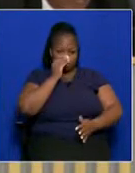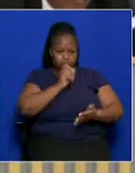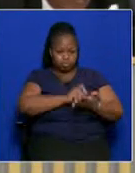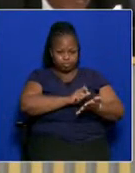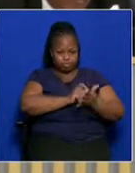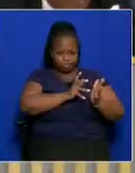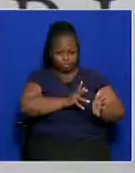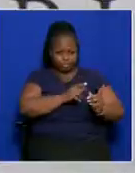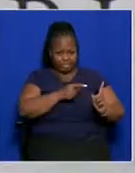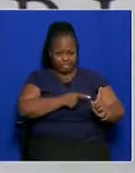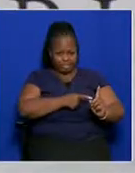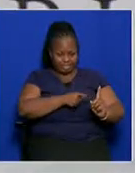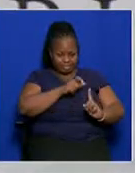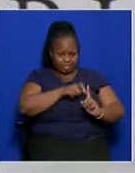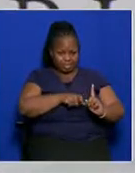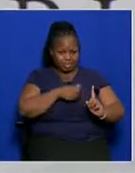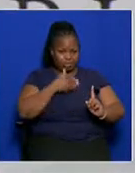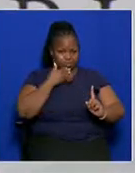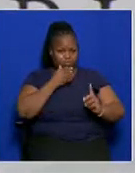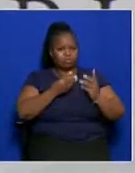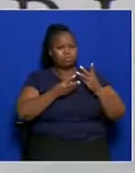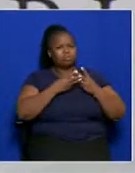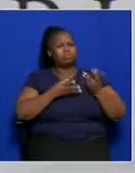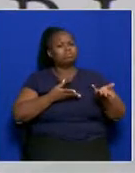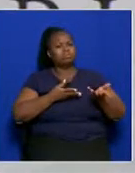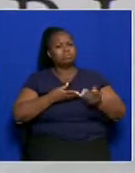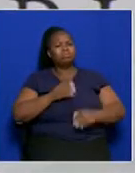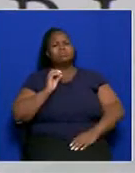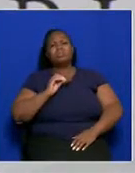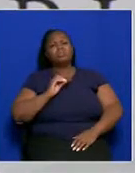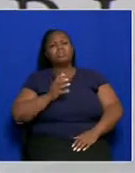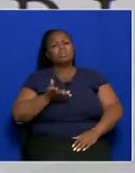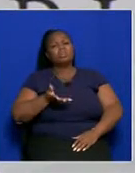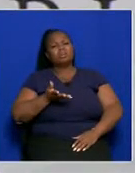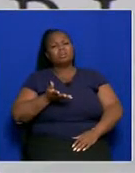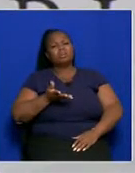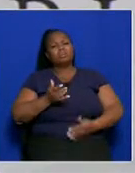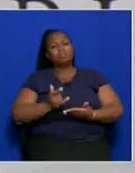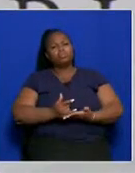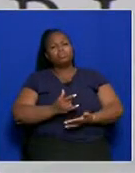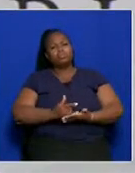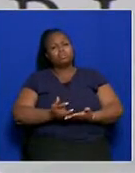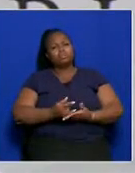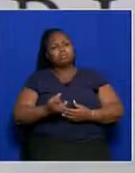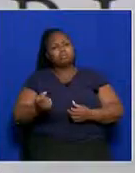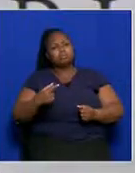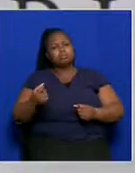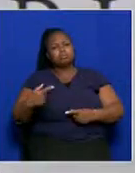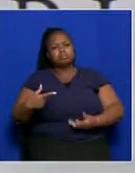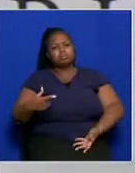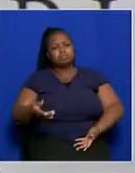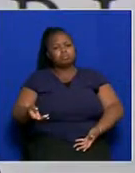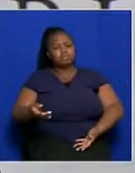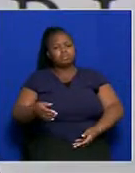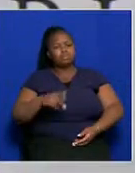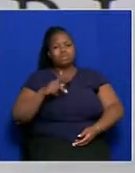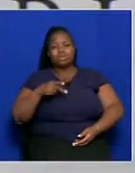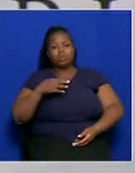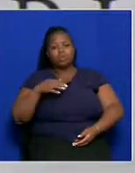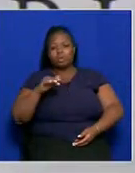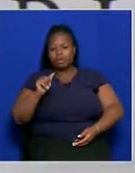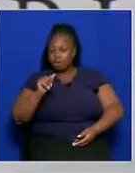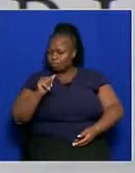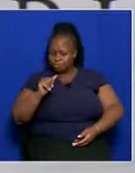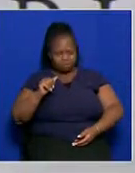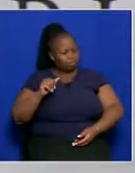entrapped. Yeah, that is what is in there, in those charts. Okay. It's not Mr. Kaula. He is making as